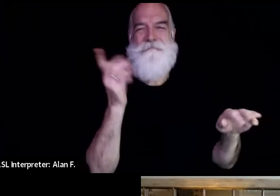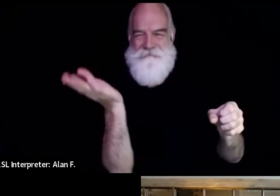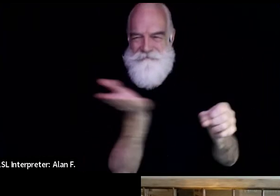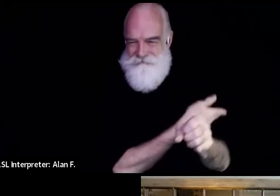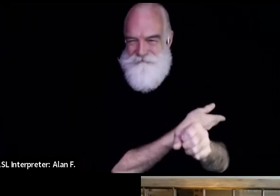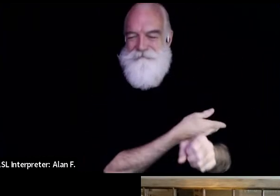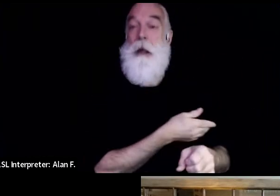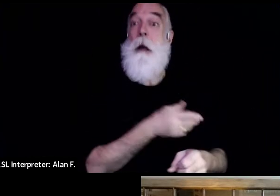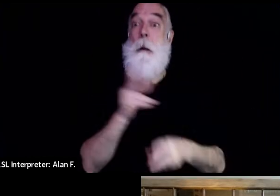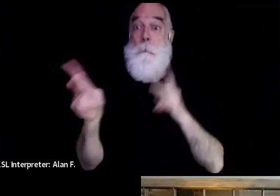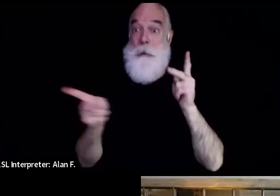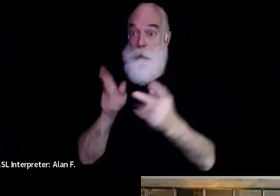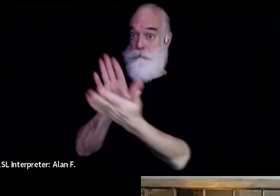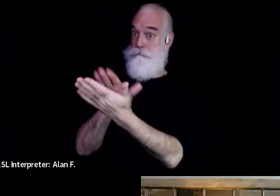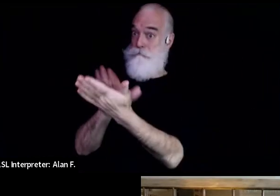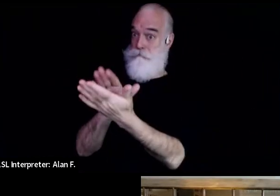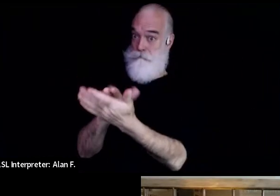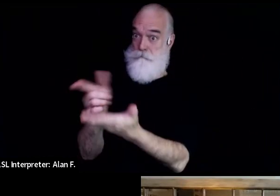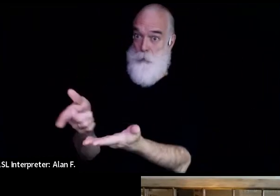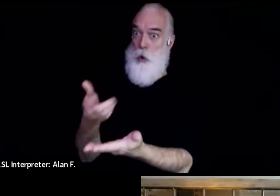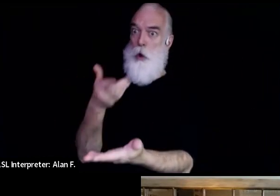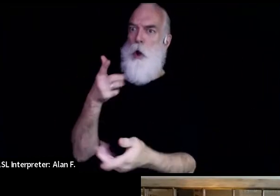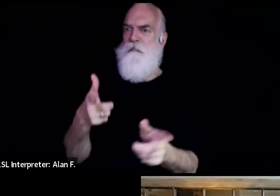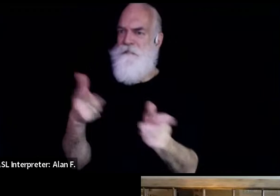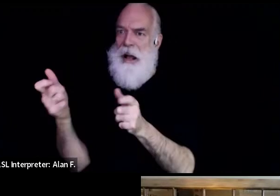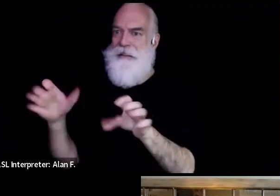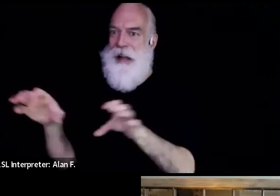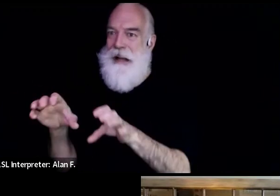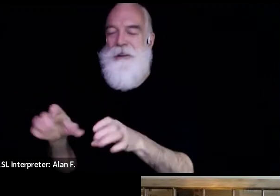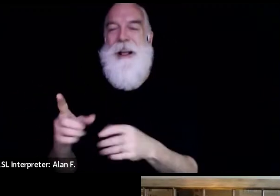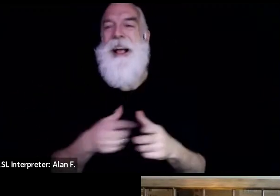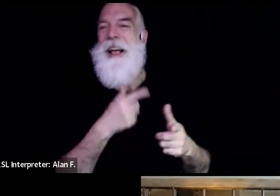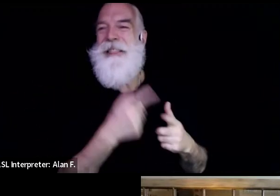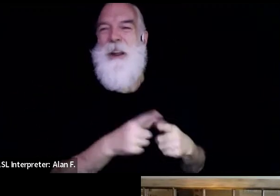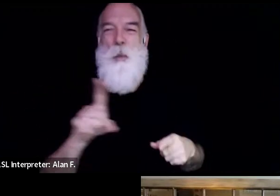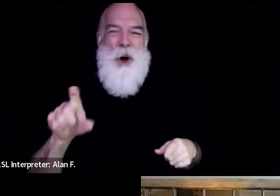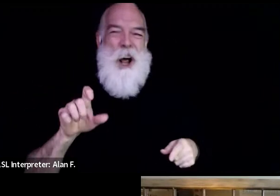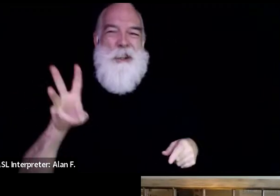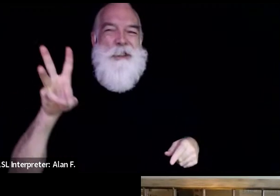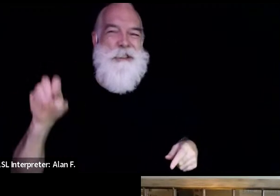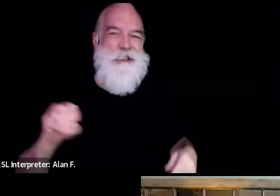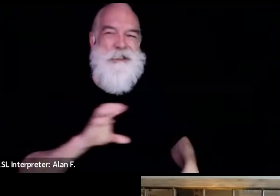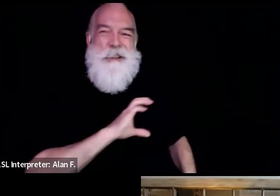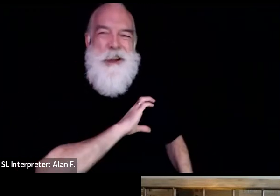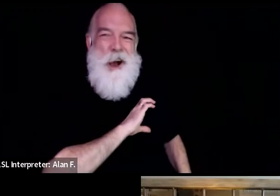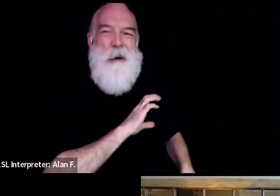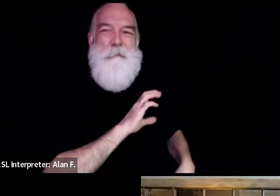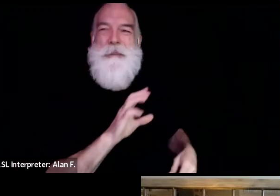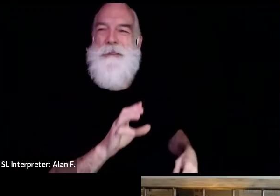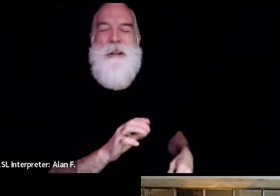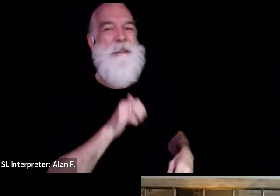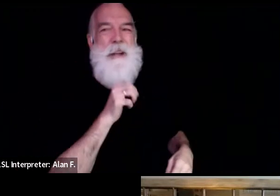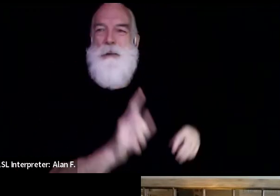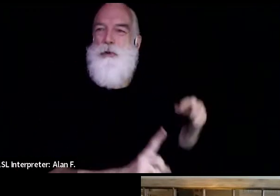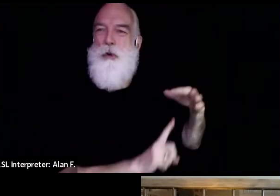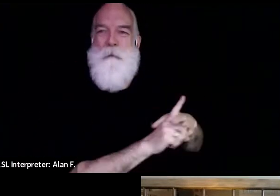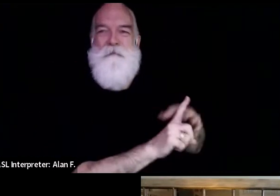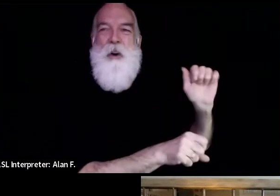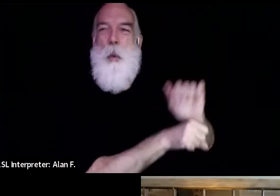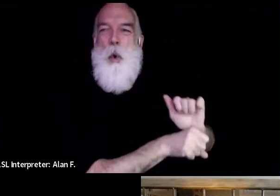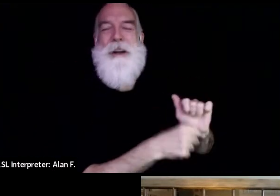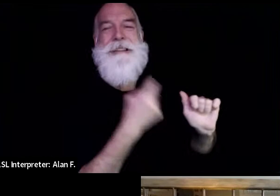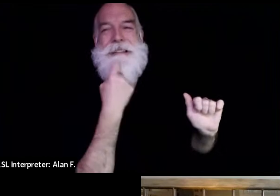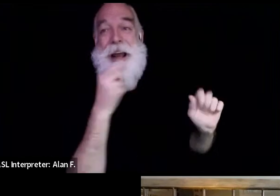But then 170 police officers called out sick in protest. What lessons did you take from this episode about